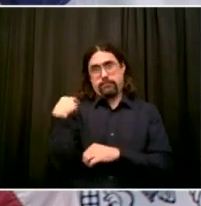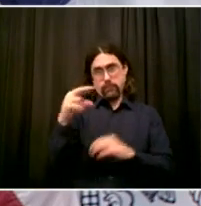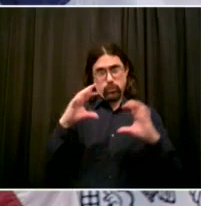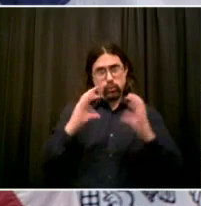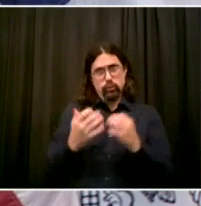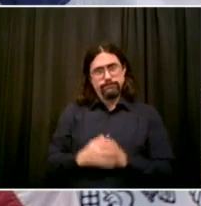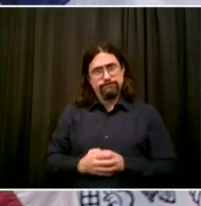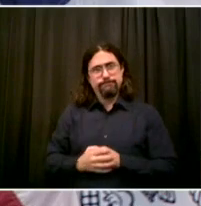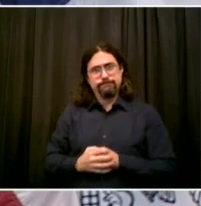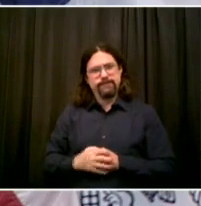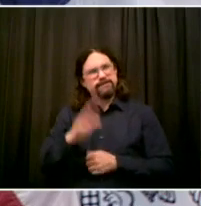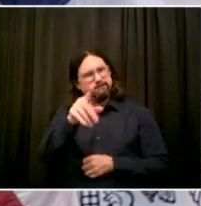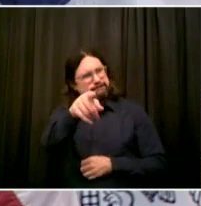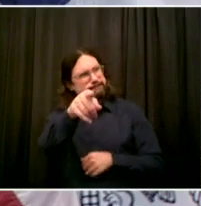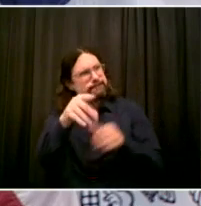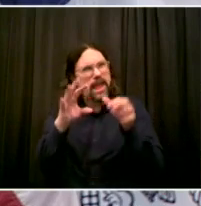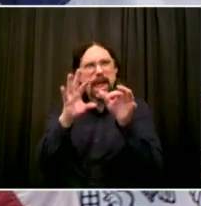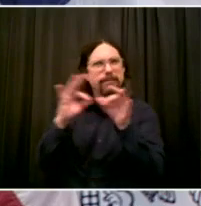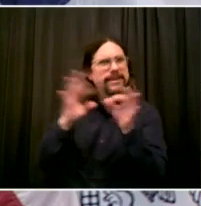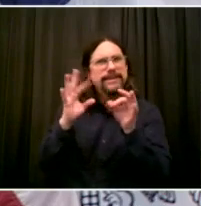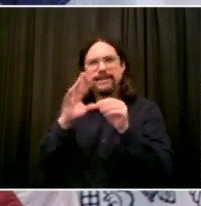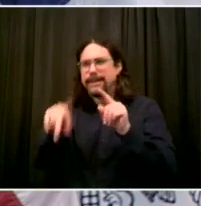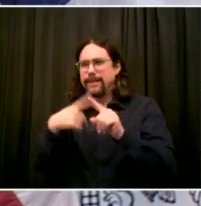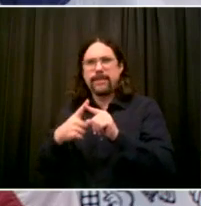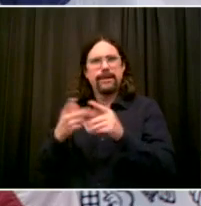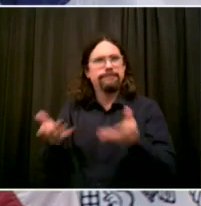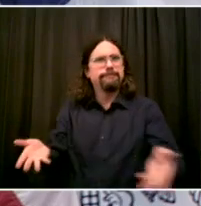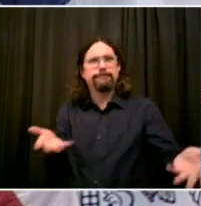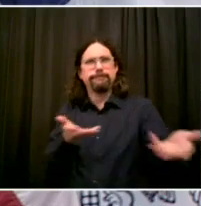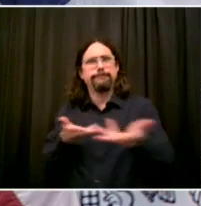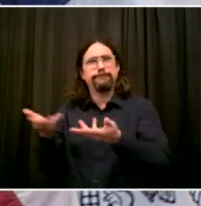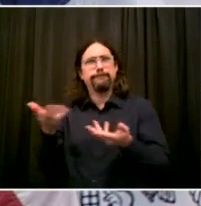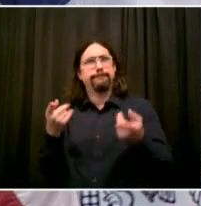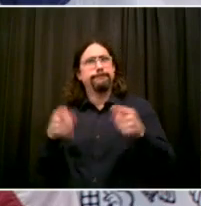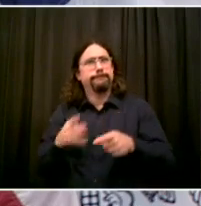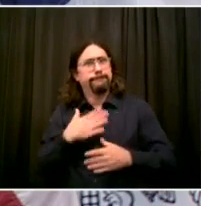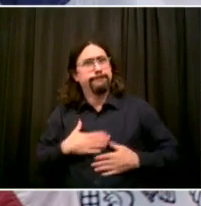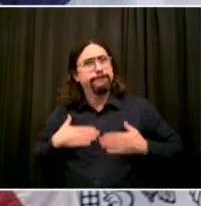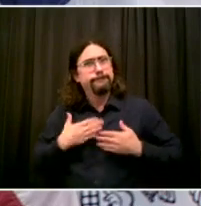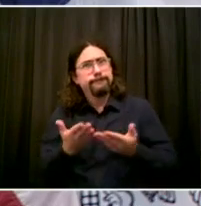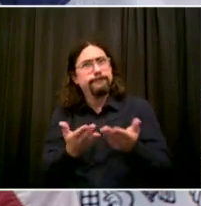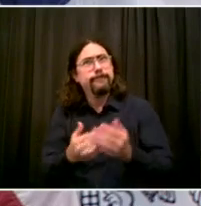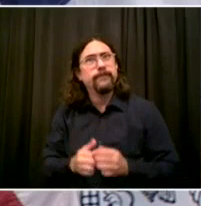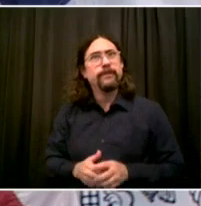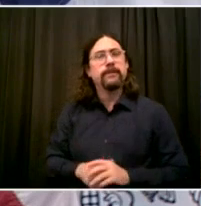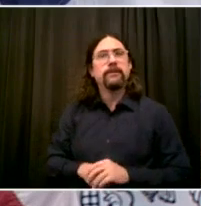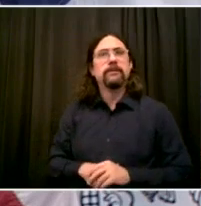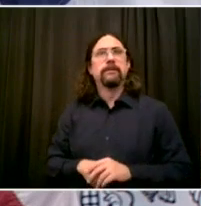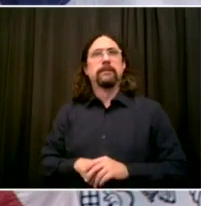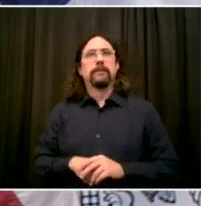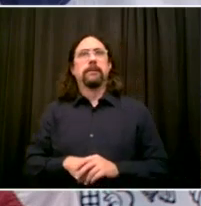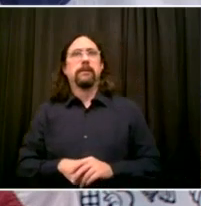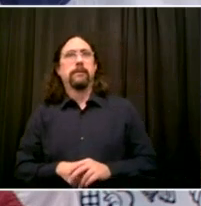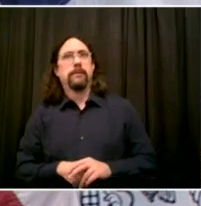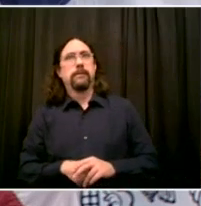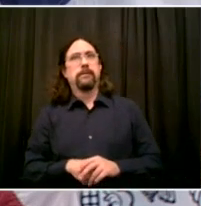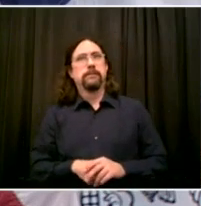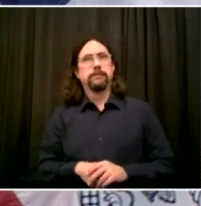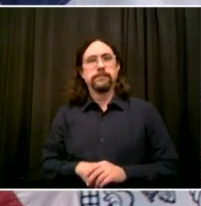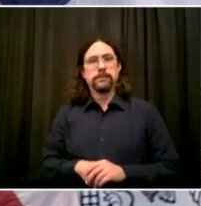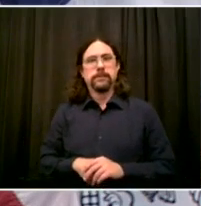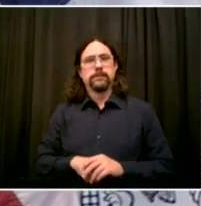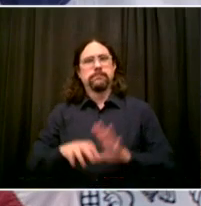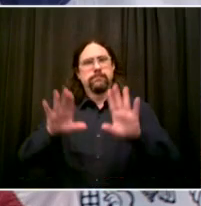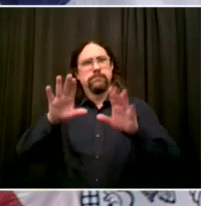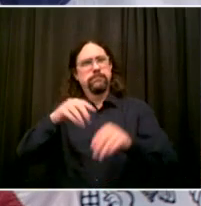about in the opening today. We have to keep communities safe, get community and police working together, and address the need to constantly